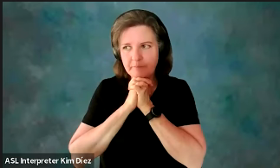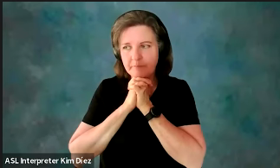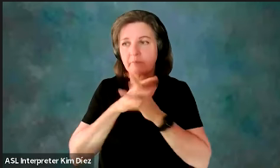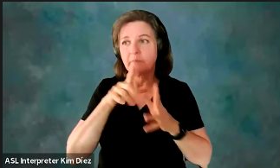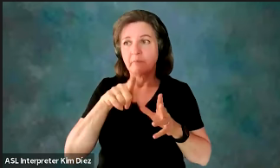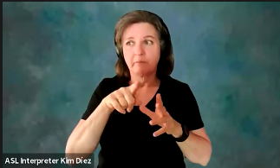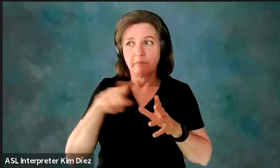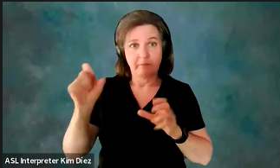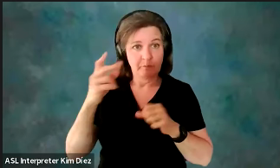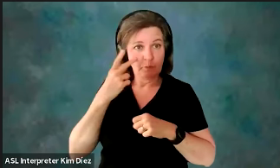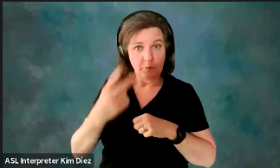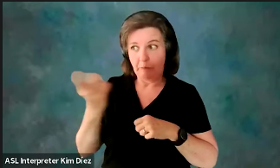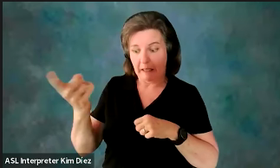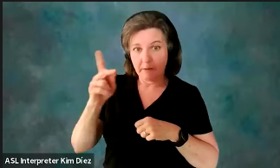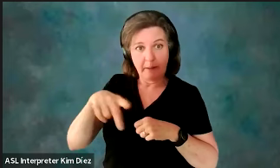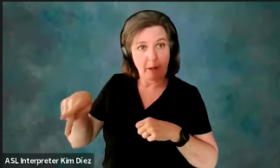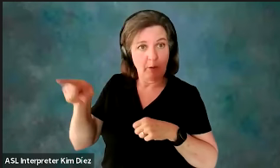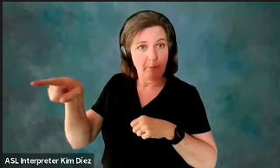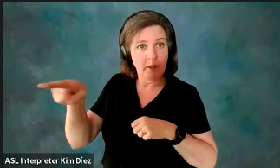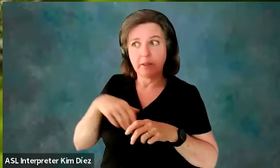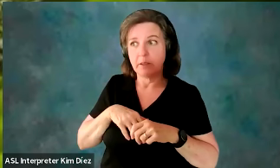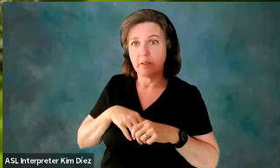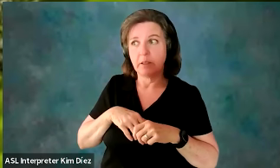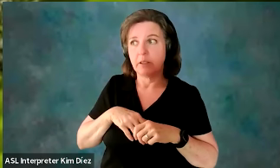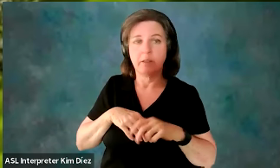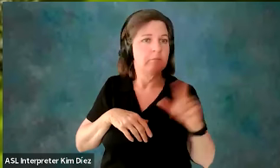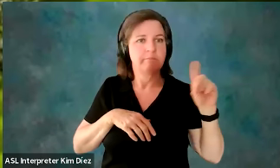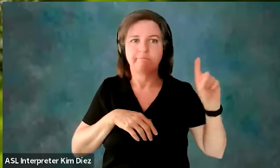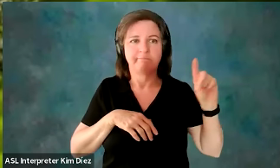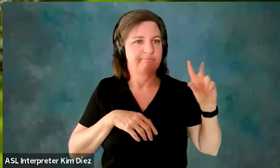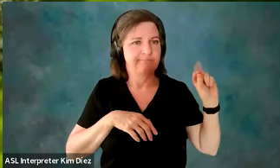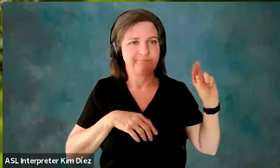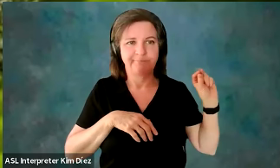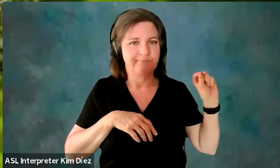Can you see the PowerPoint? No, not yet.